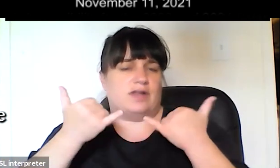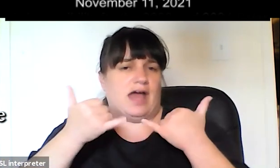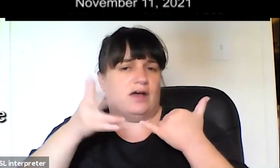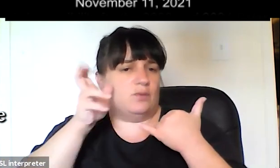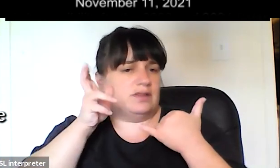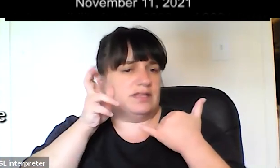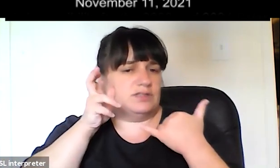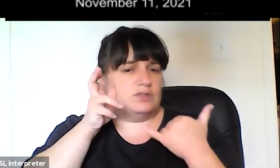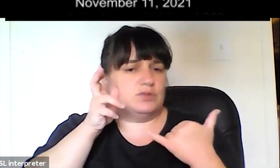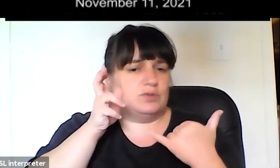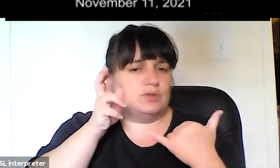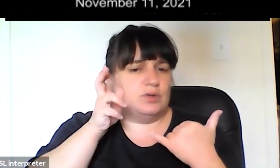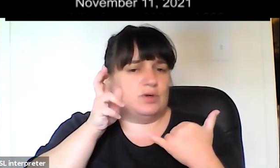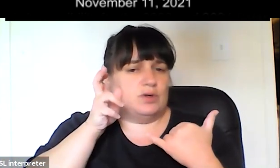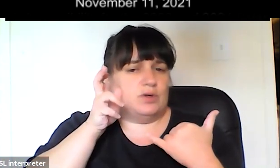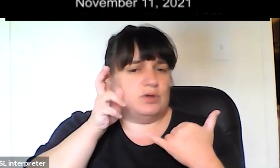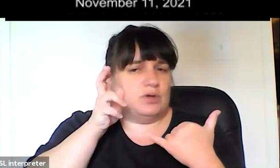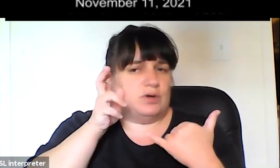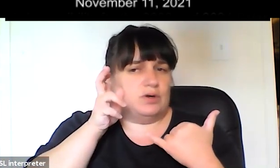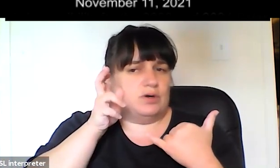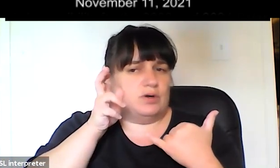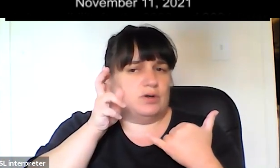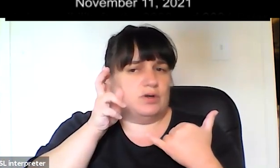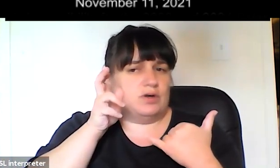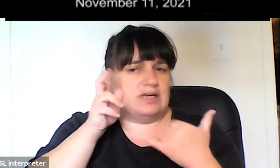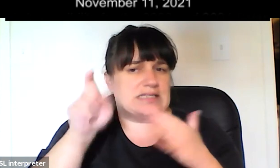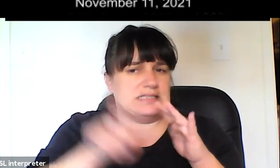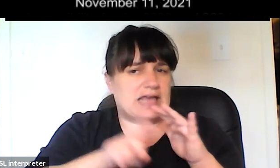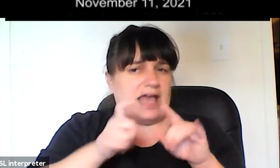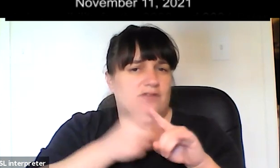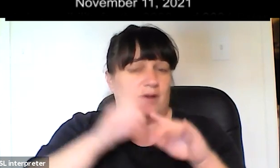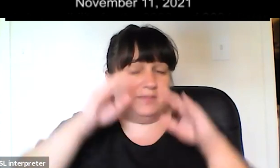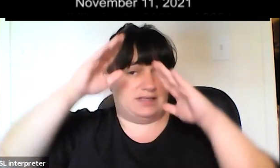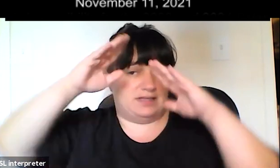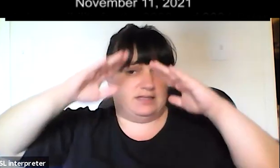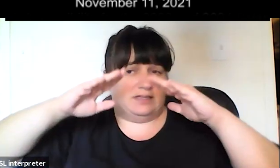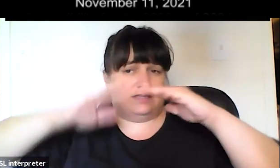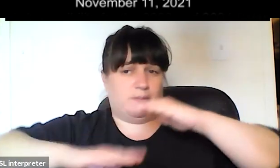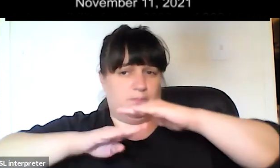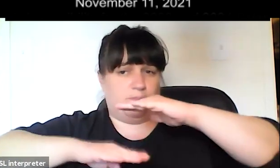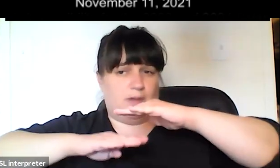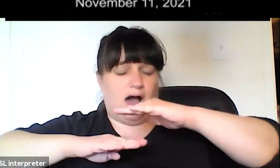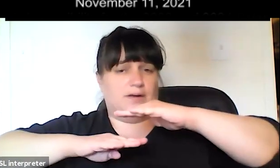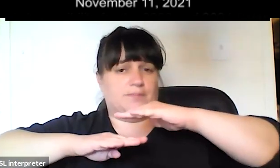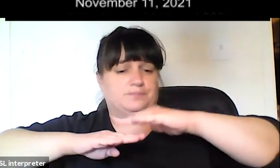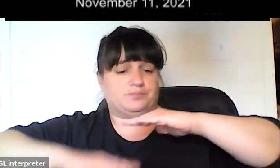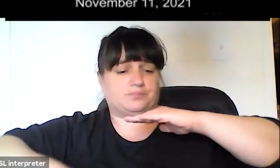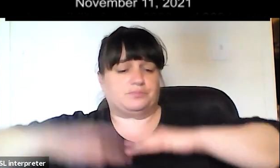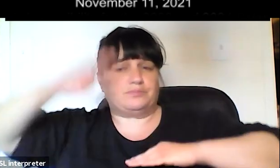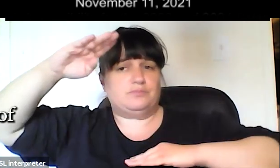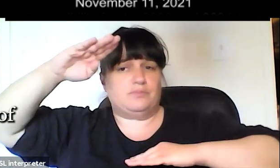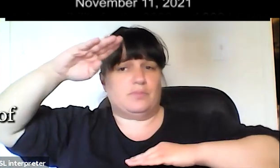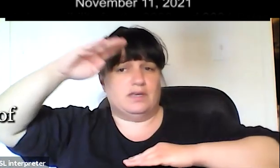listening to is you're going to be listening to a scan from the very top, from the very bottom of the image up to the